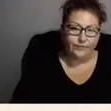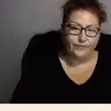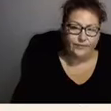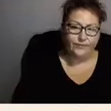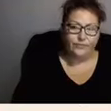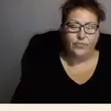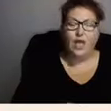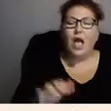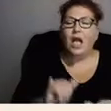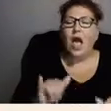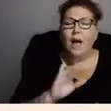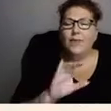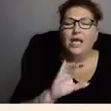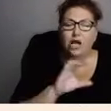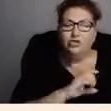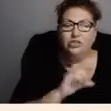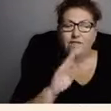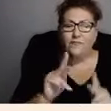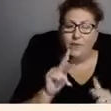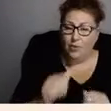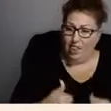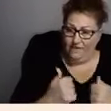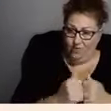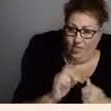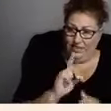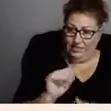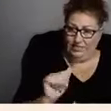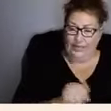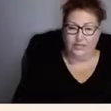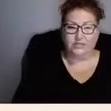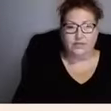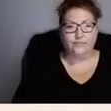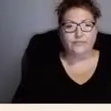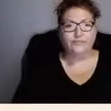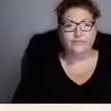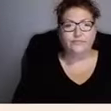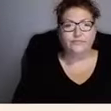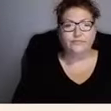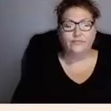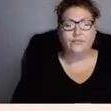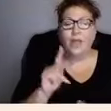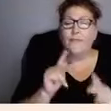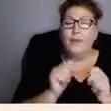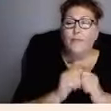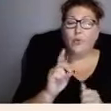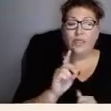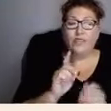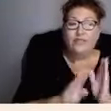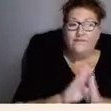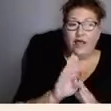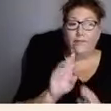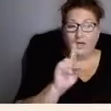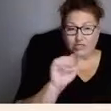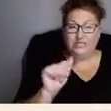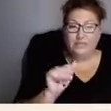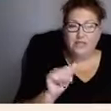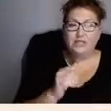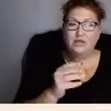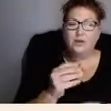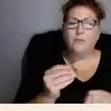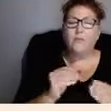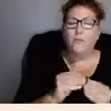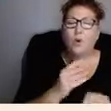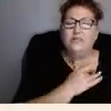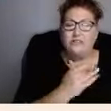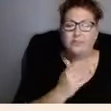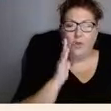Common characteristics of people living with disabilities. People with developmental disabilities are more likely to experience